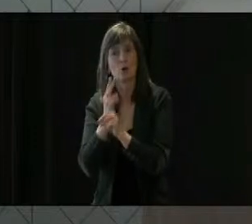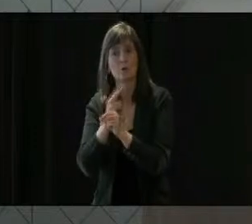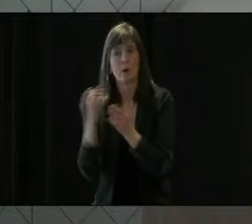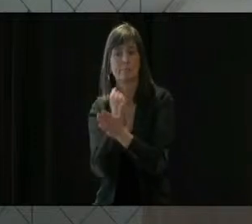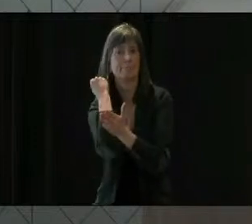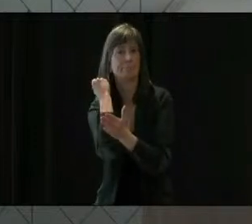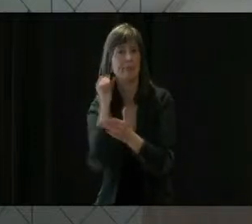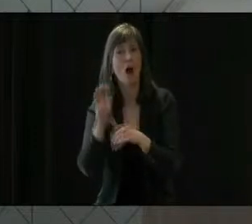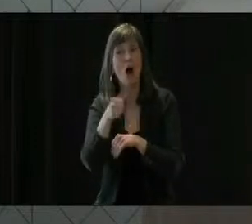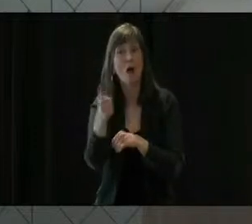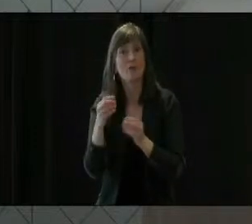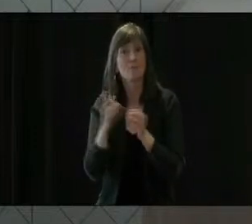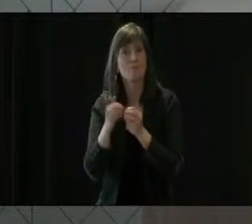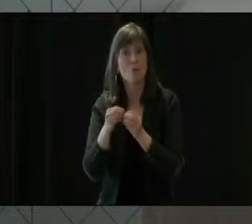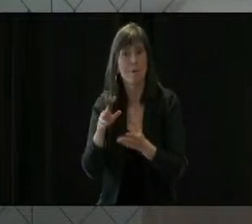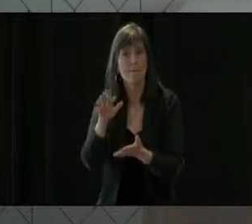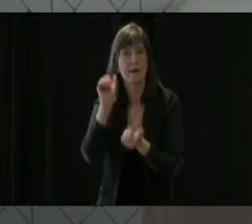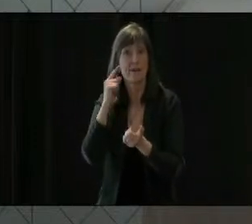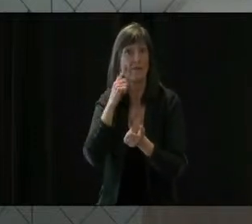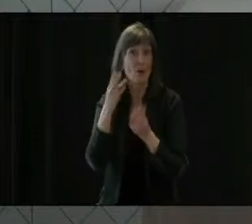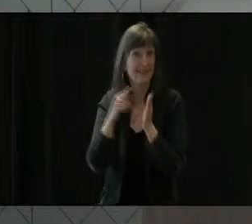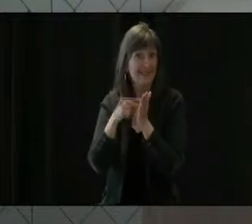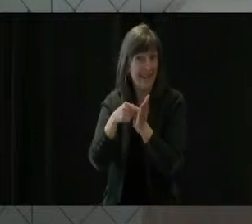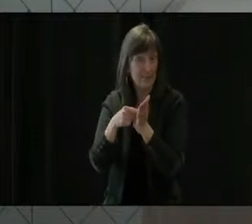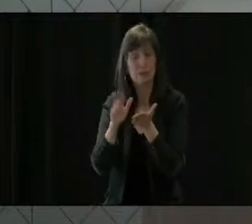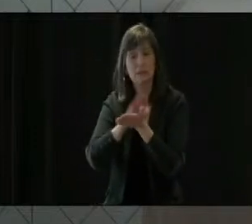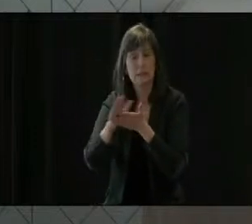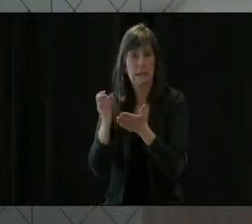Our next question comes from Michael Connors of NTV.